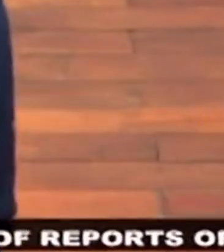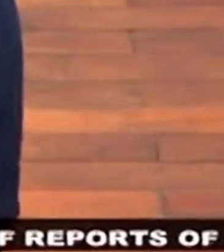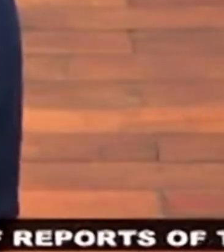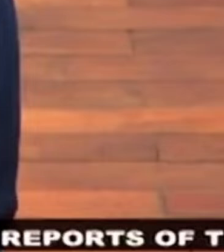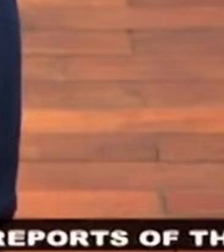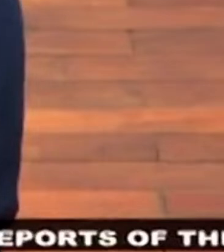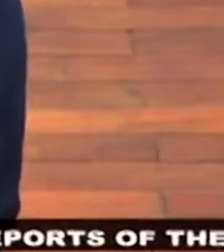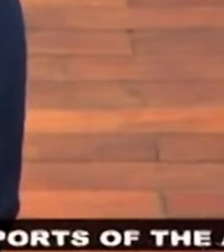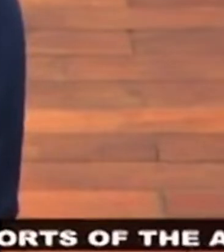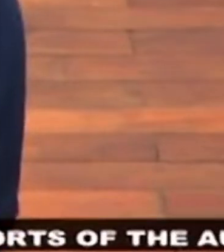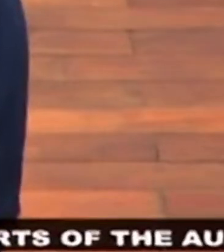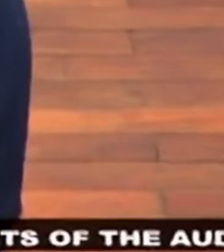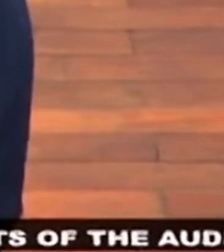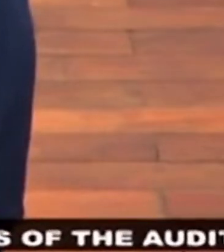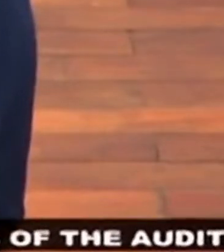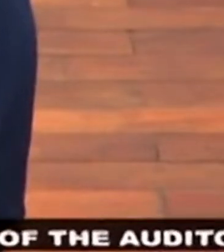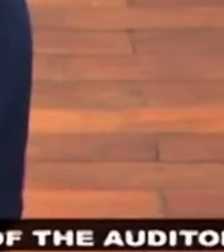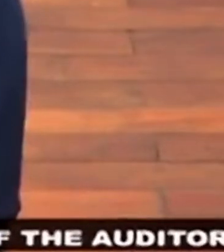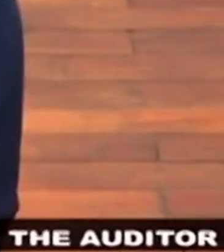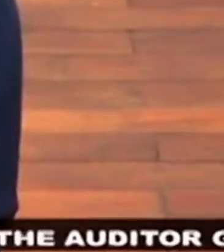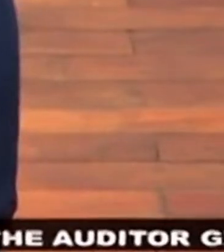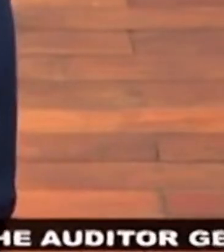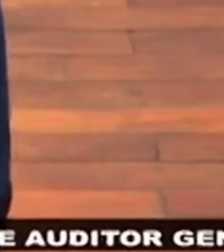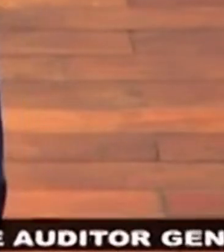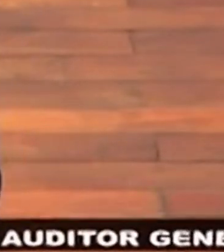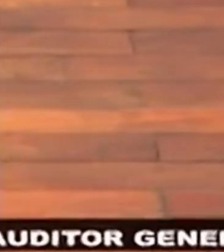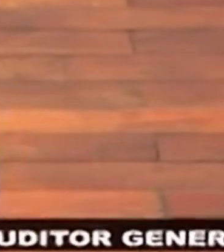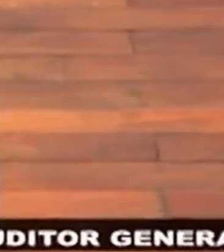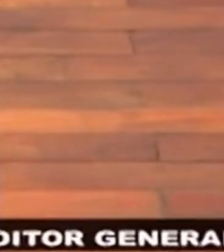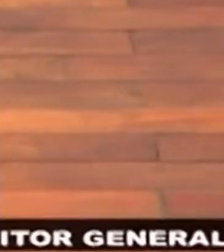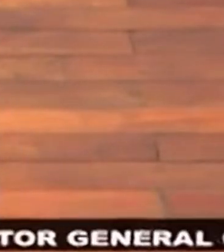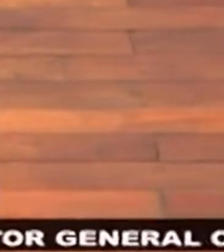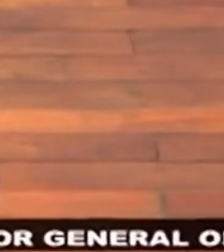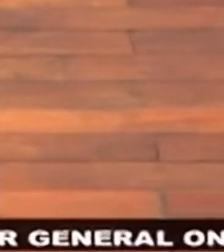us now, it was a police case.